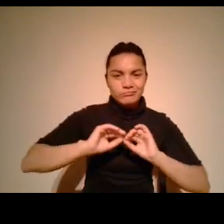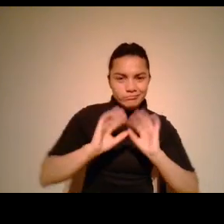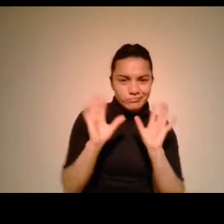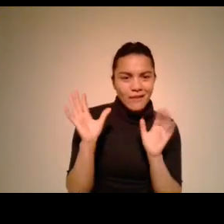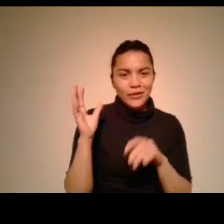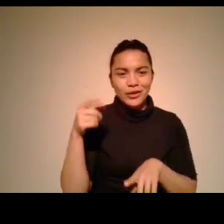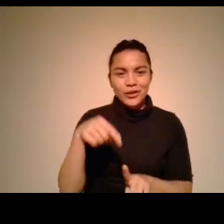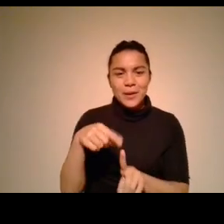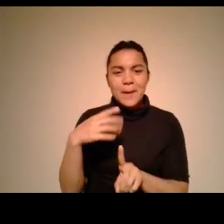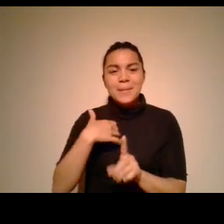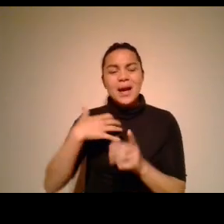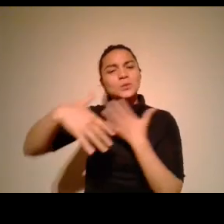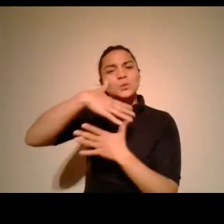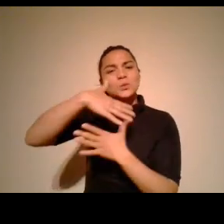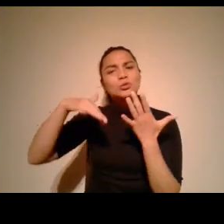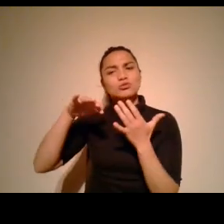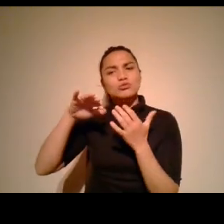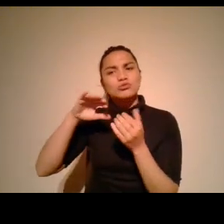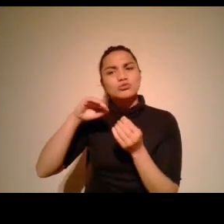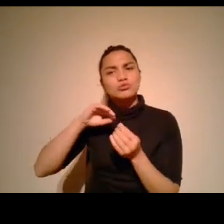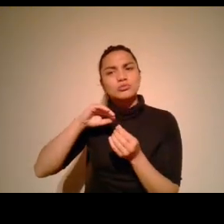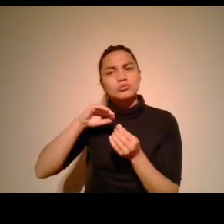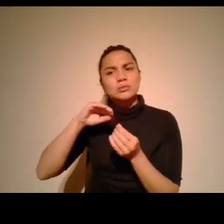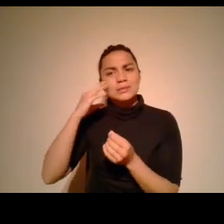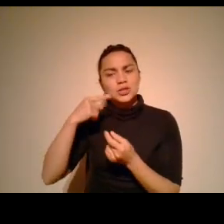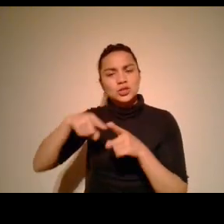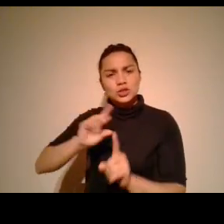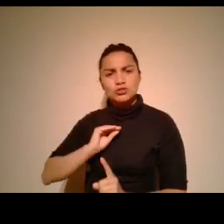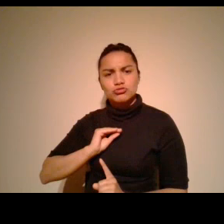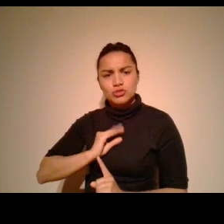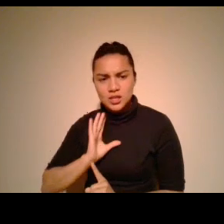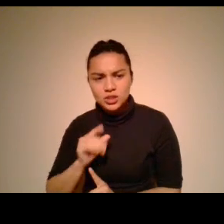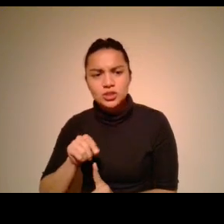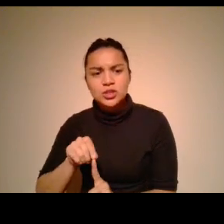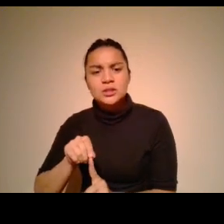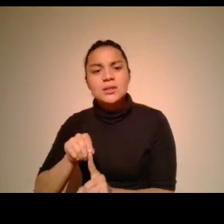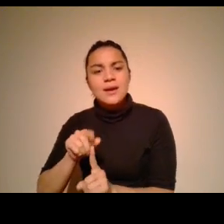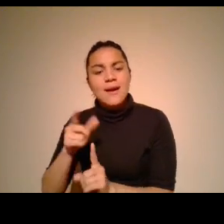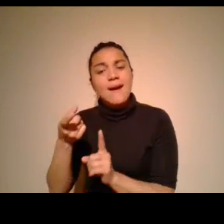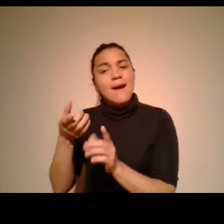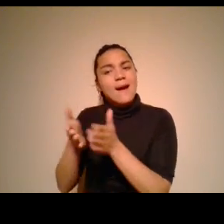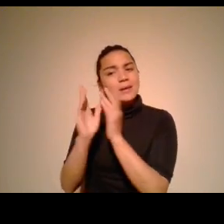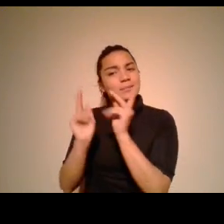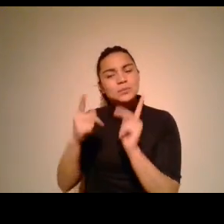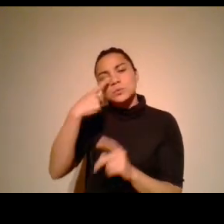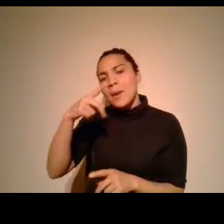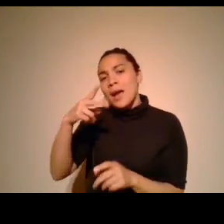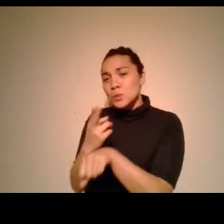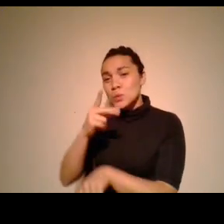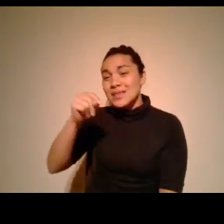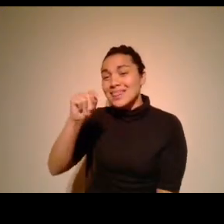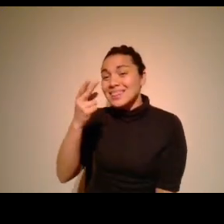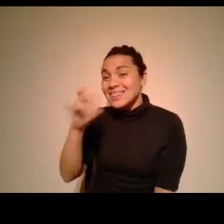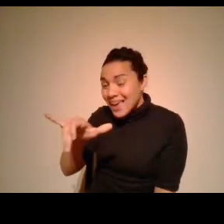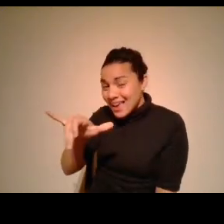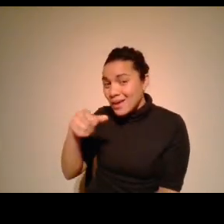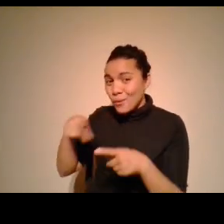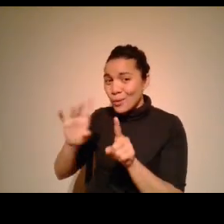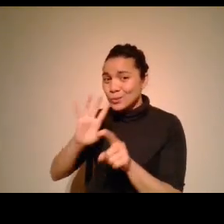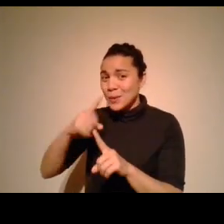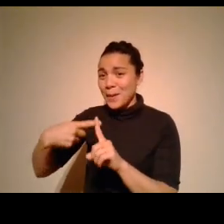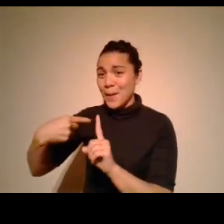a lot of it involved asking people to use singular they when talking about me, and